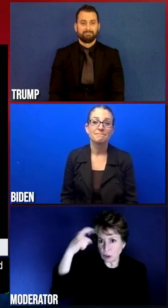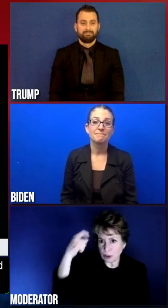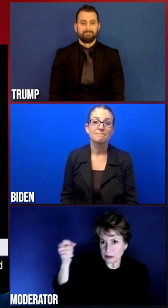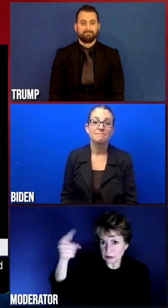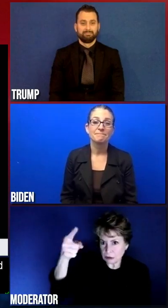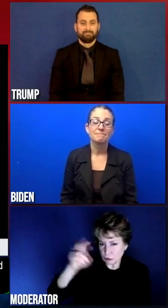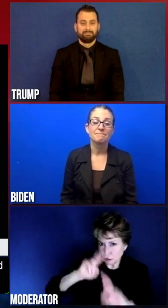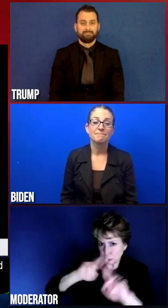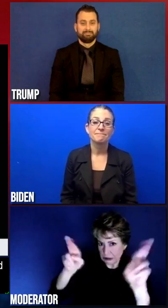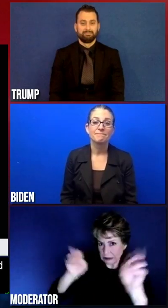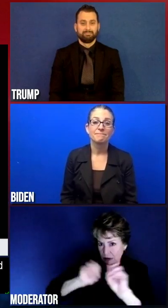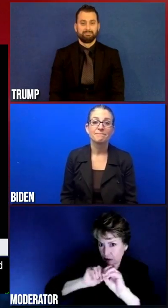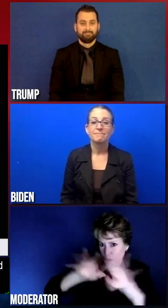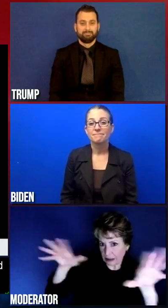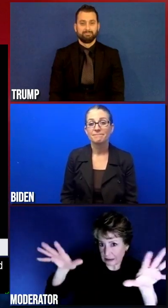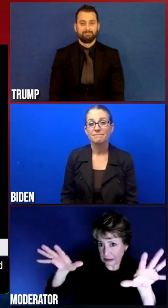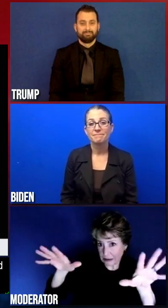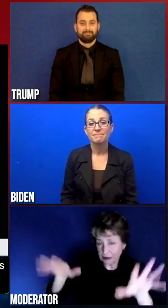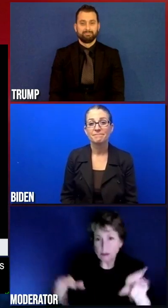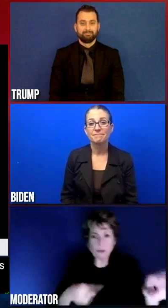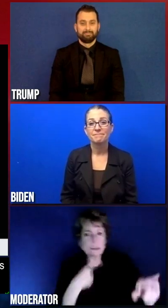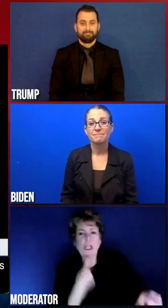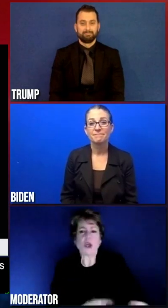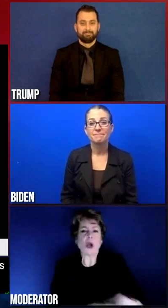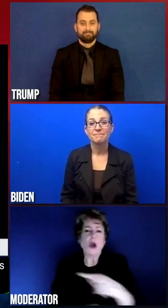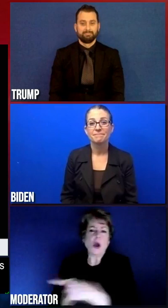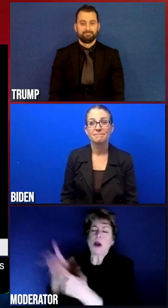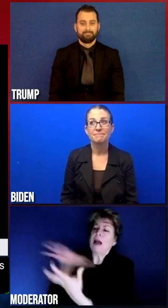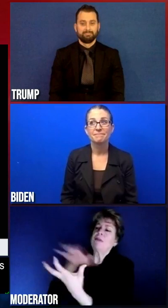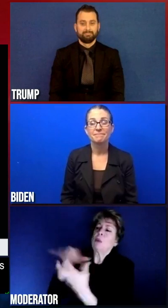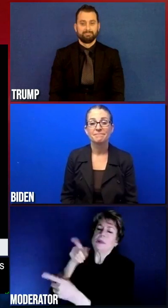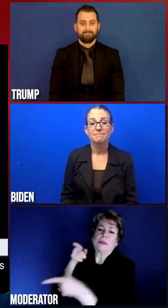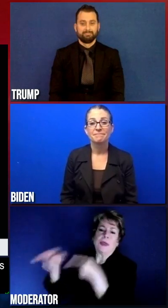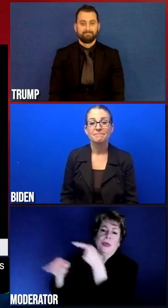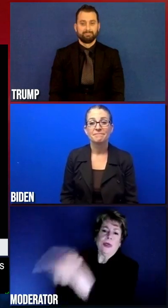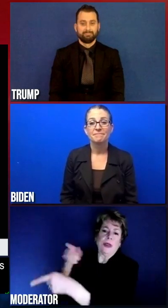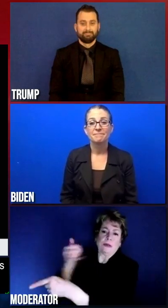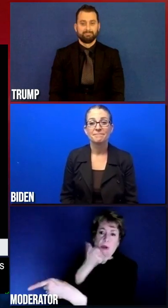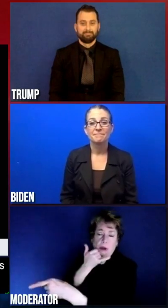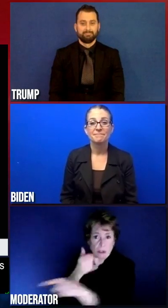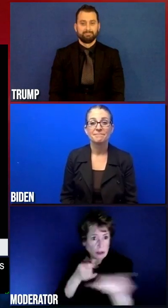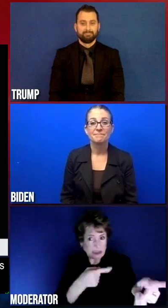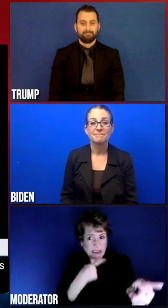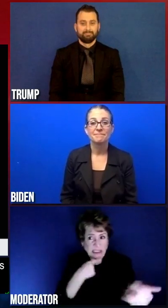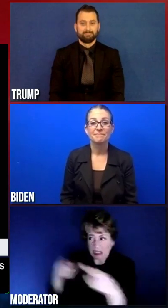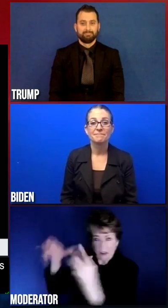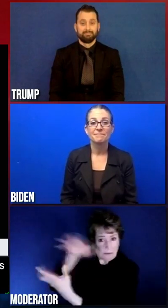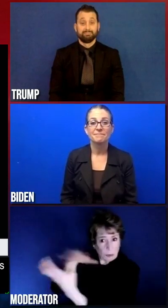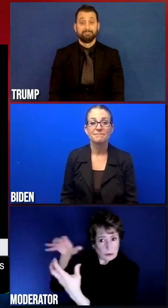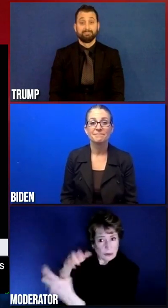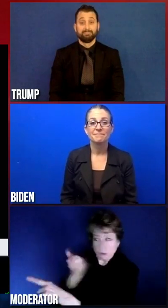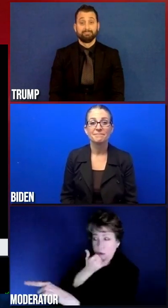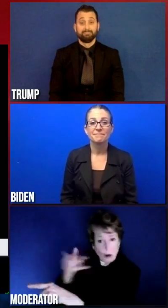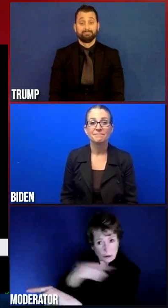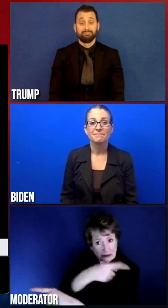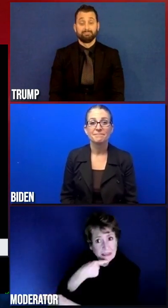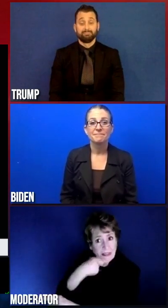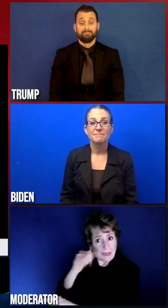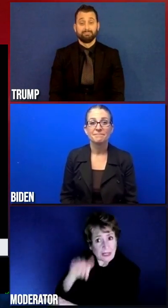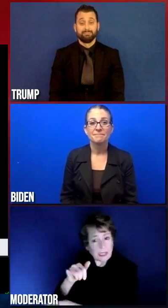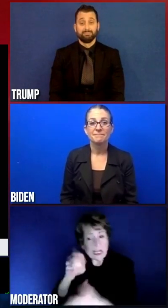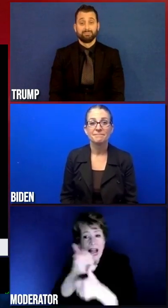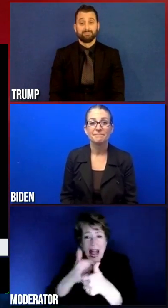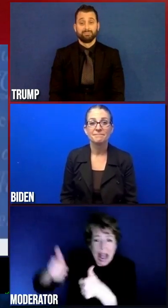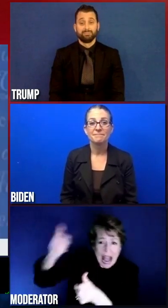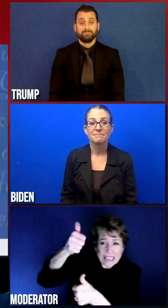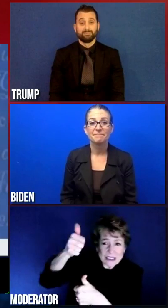was confused and mistaken. Those were your two words. Yeah. But Dr. Slaoui, the head of your Operation Warp Speed,